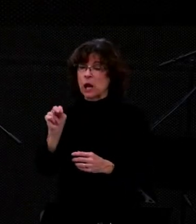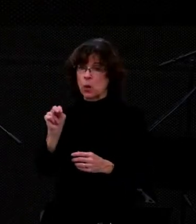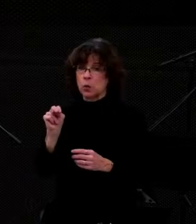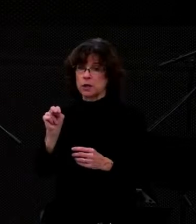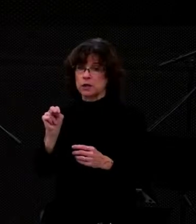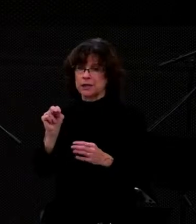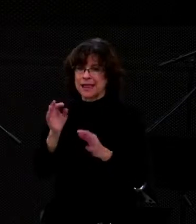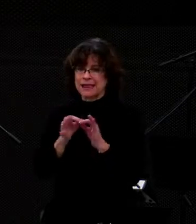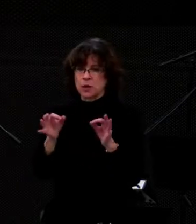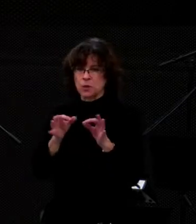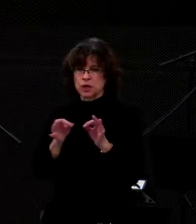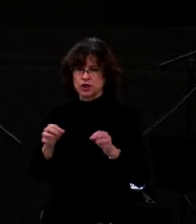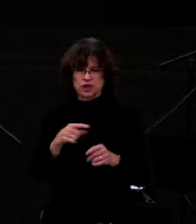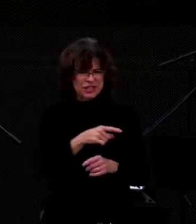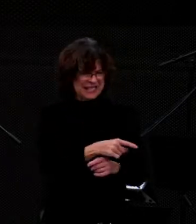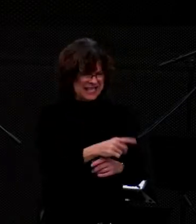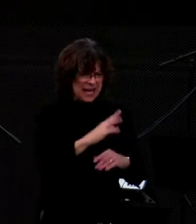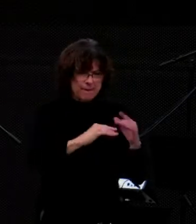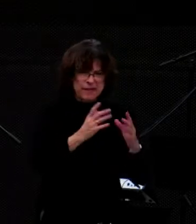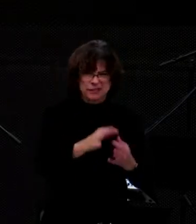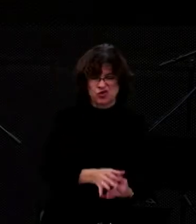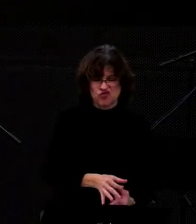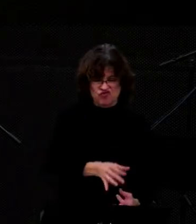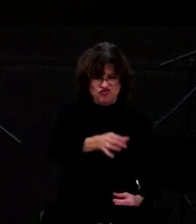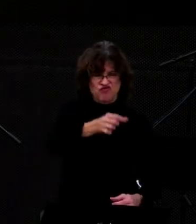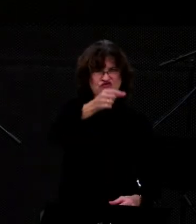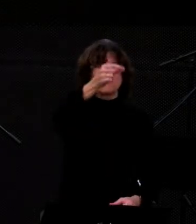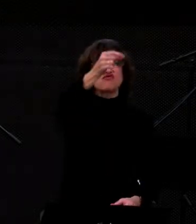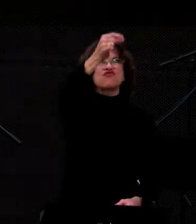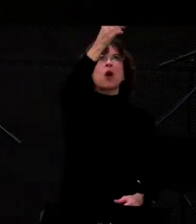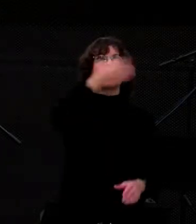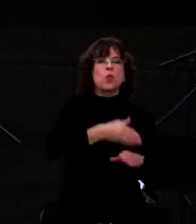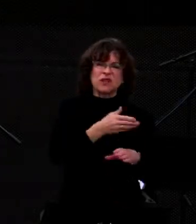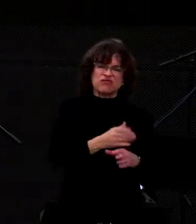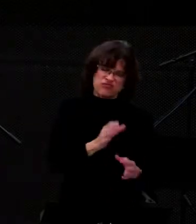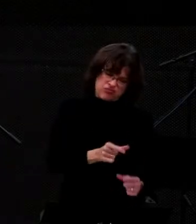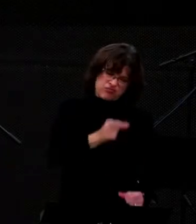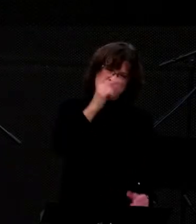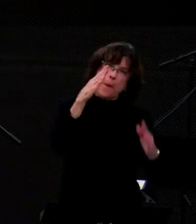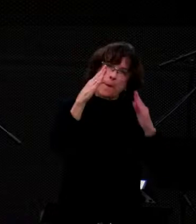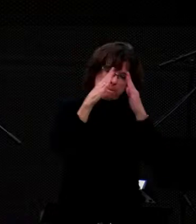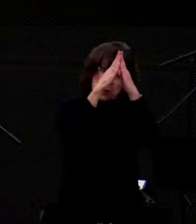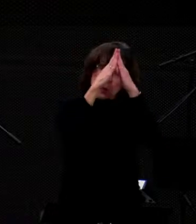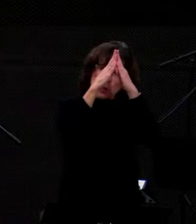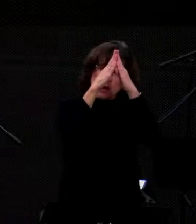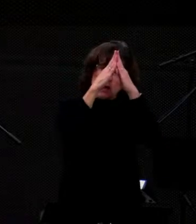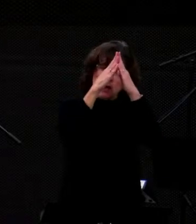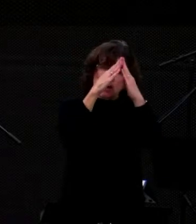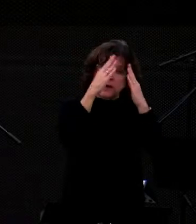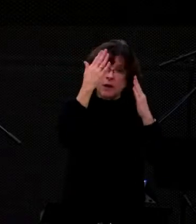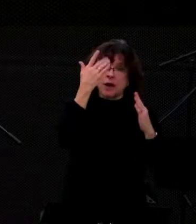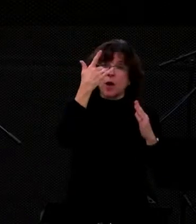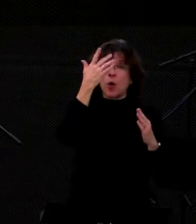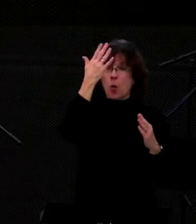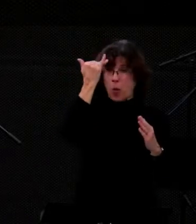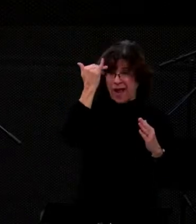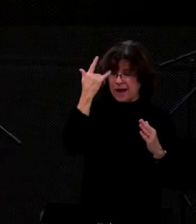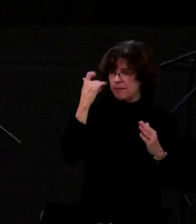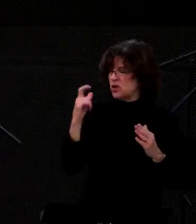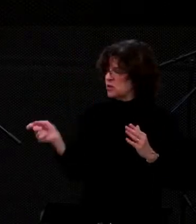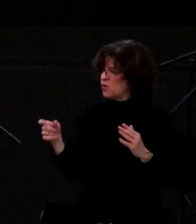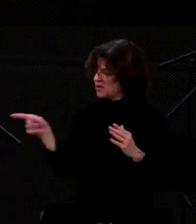ludicrously tall stake in which he is to impale Mordecai, because Mordecai won't get low or bow in his